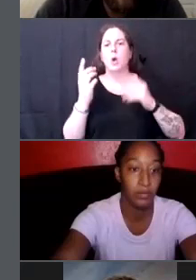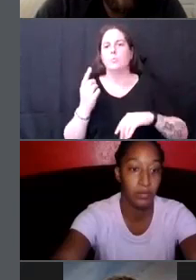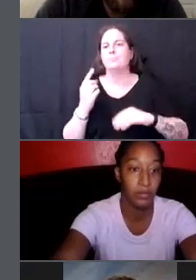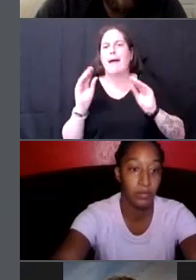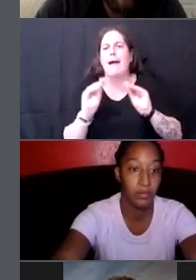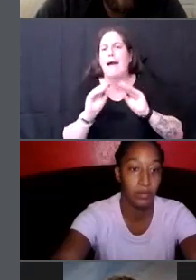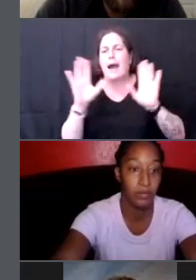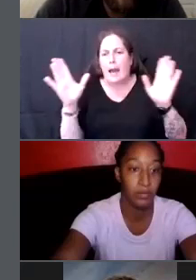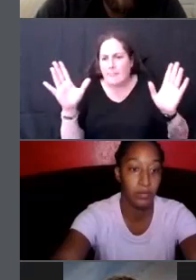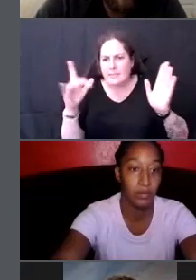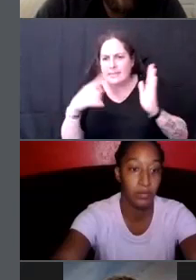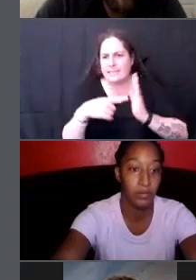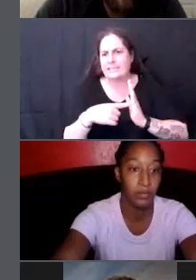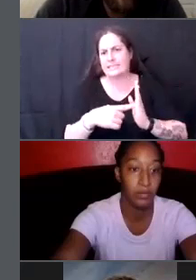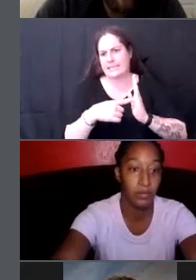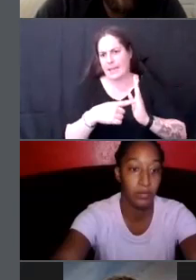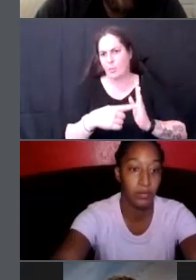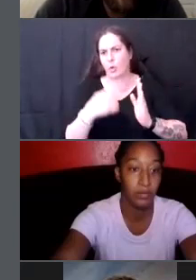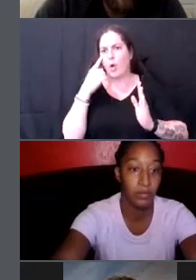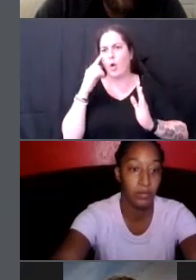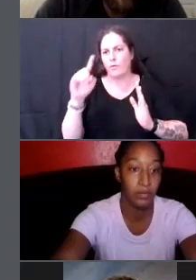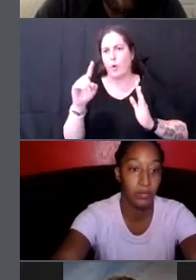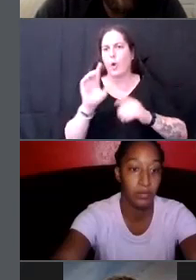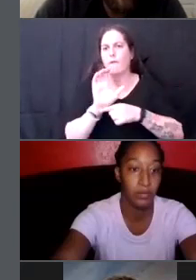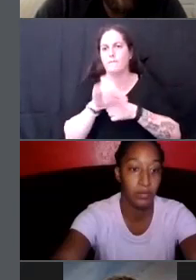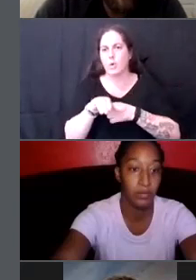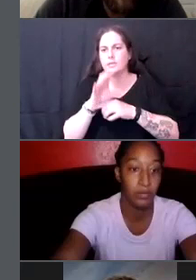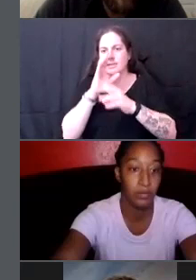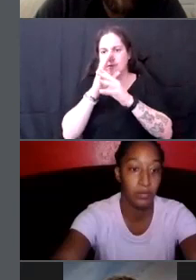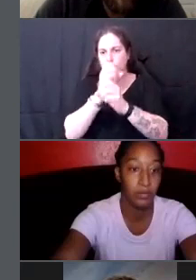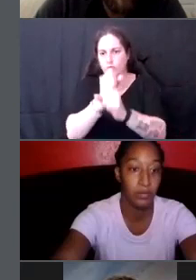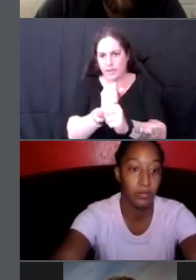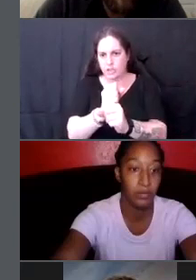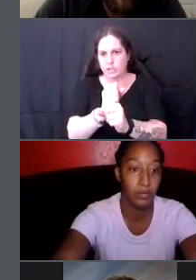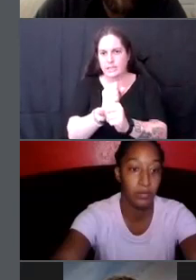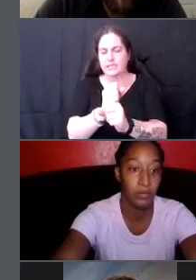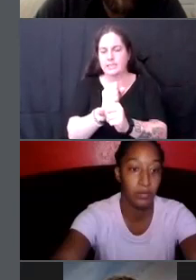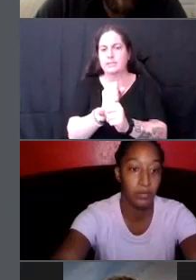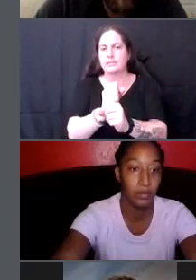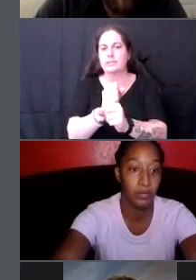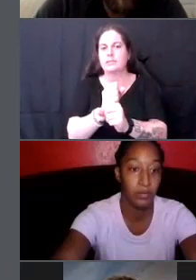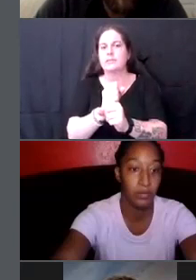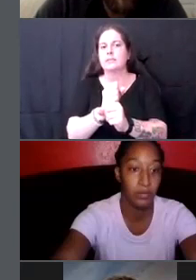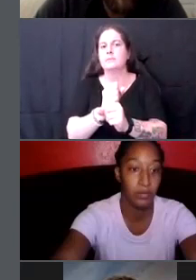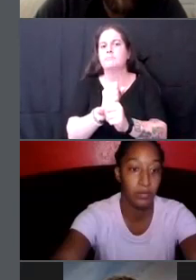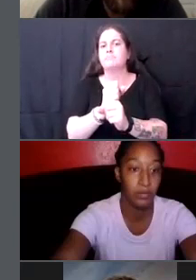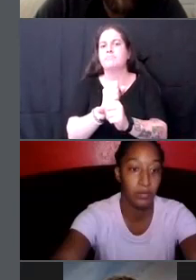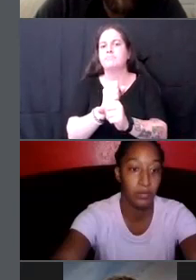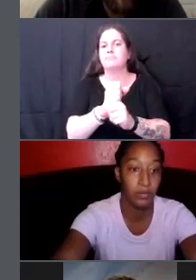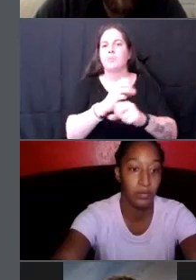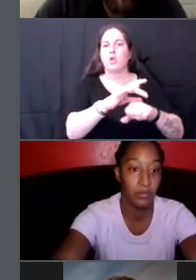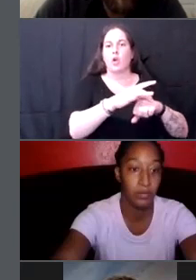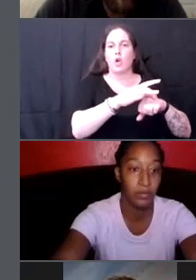examples of this force of attraction between objects is the attraction between the